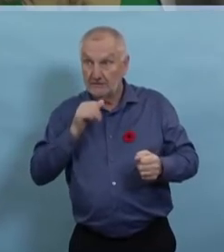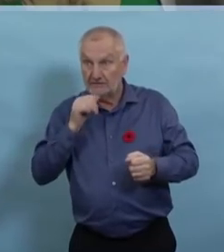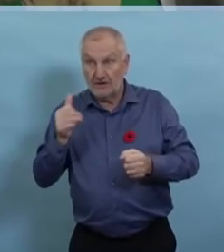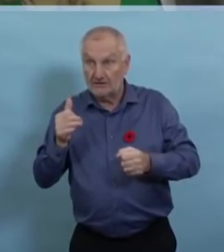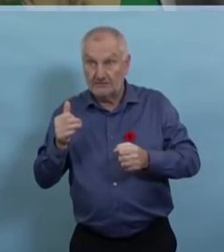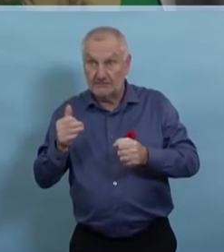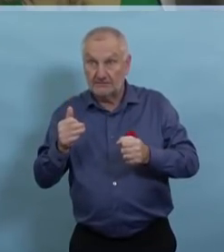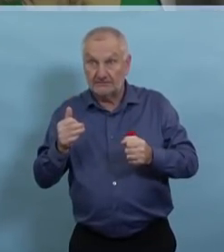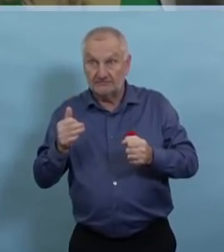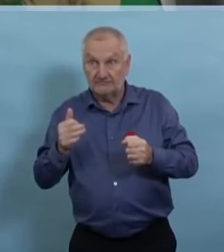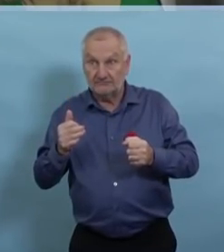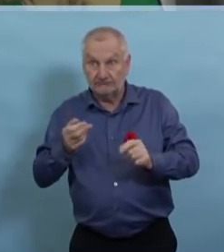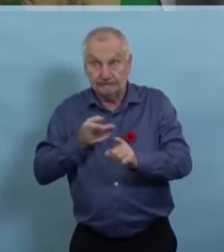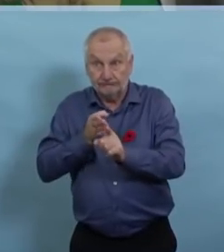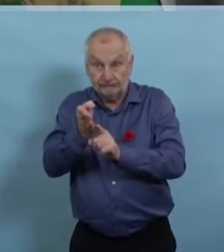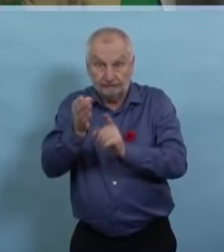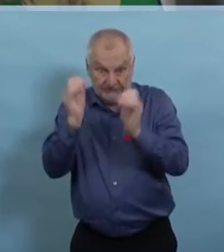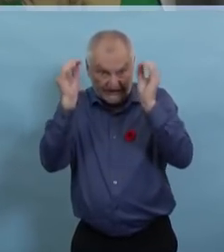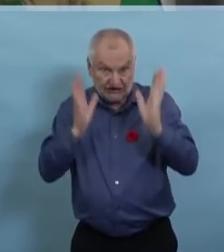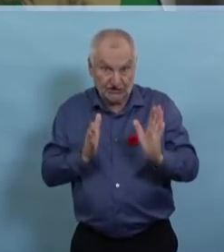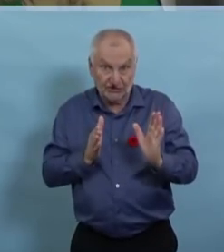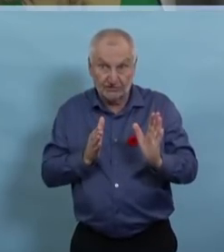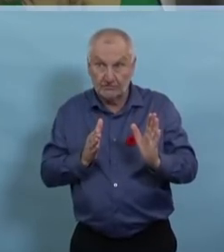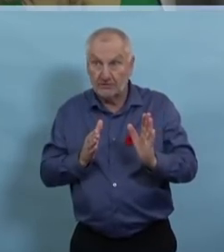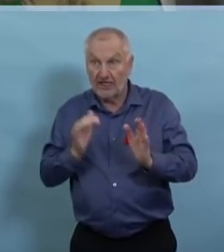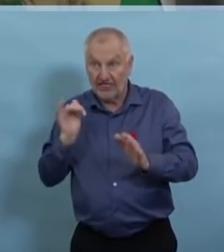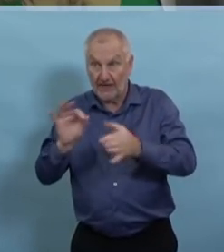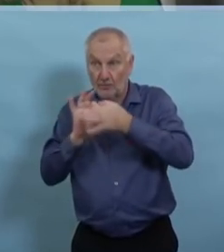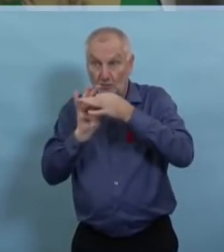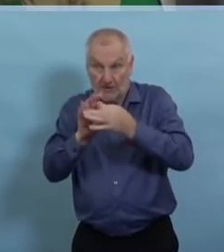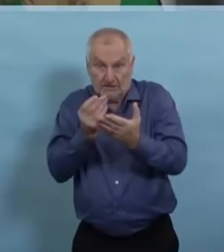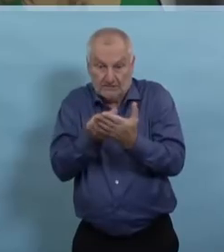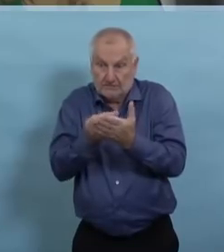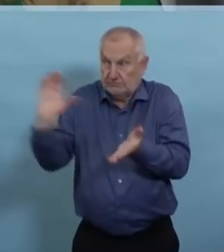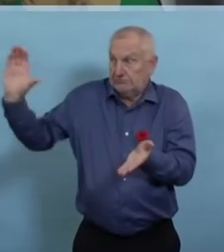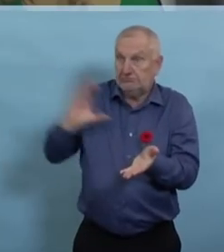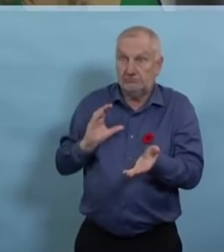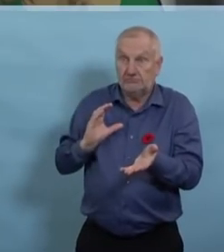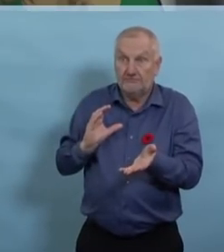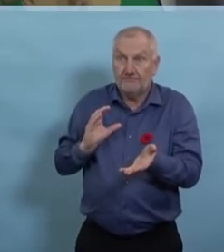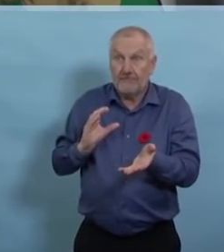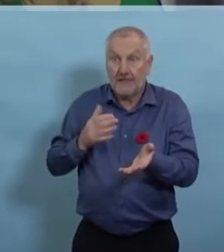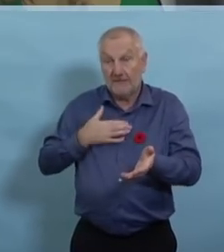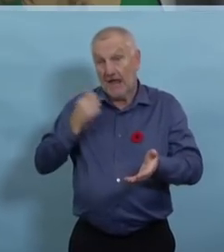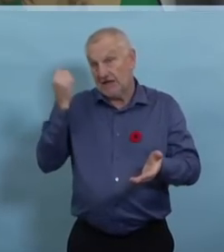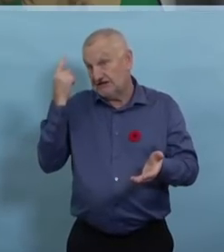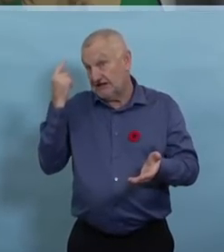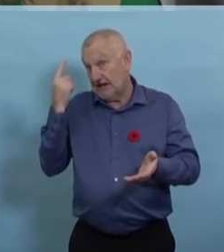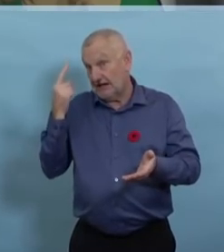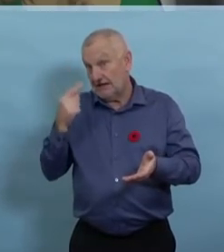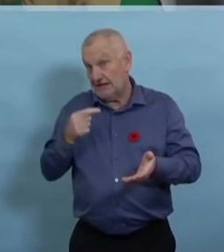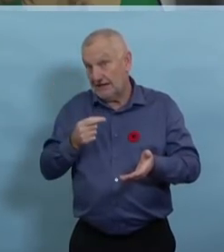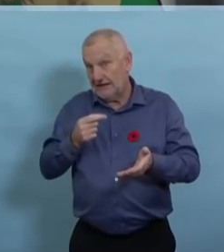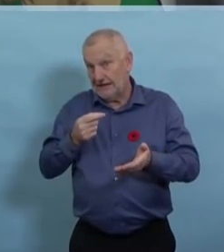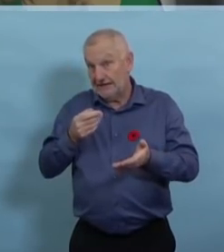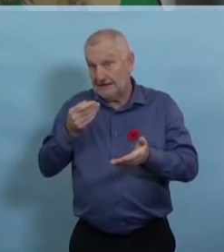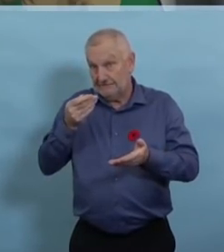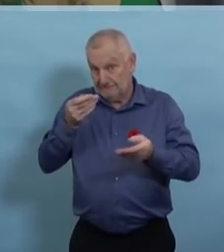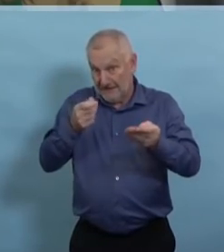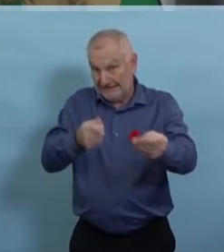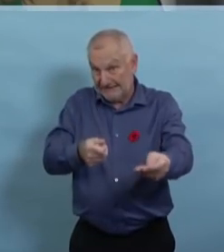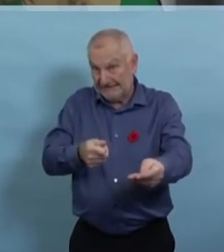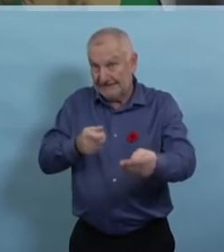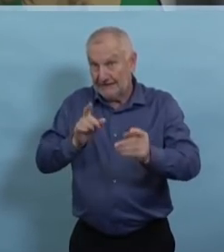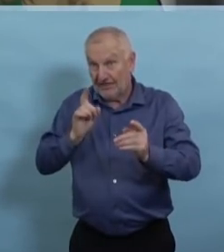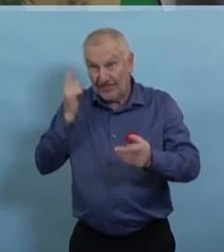made available. My understanding right now in terms of the expenditure levels that have been happening is that we would expect that through